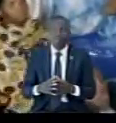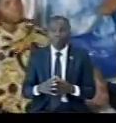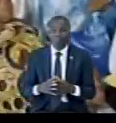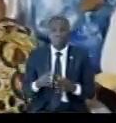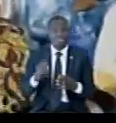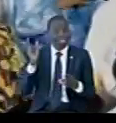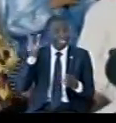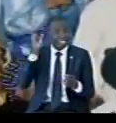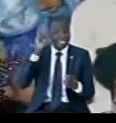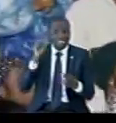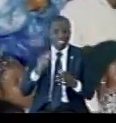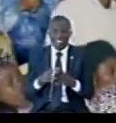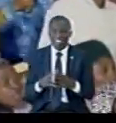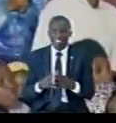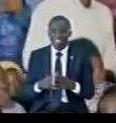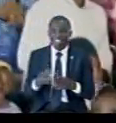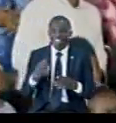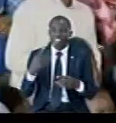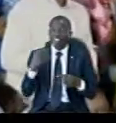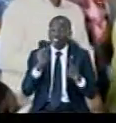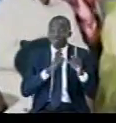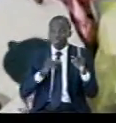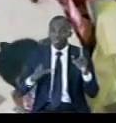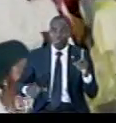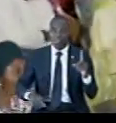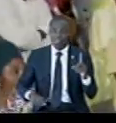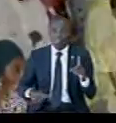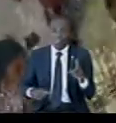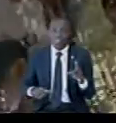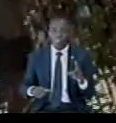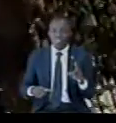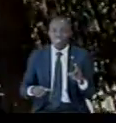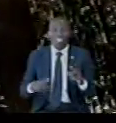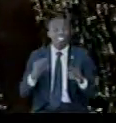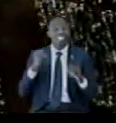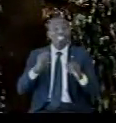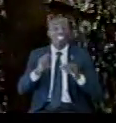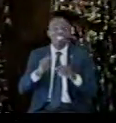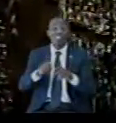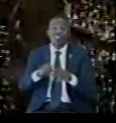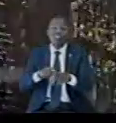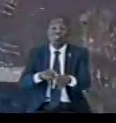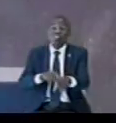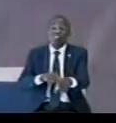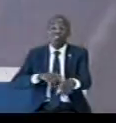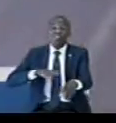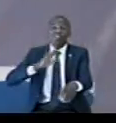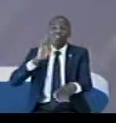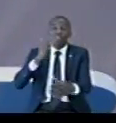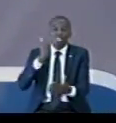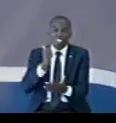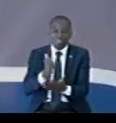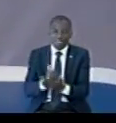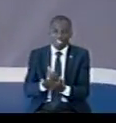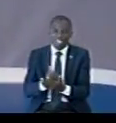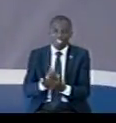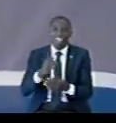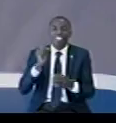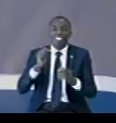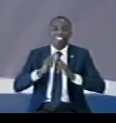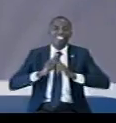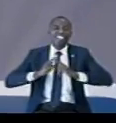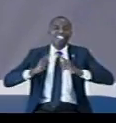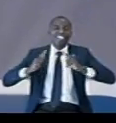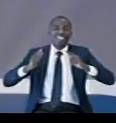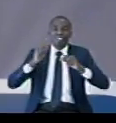Listen, the louder and longer your amen is, the quicker it's for your miracle